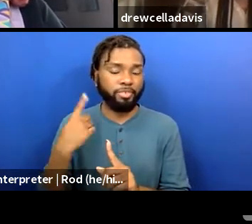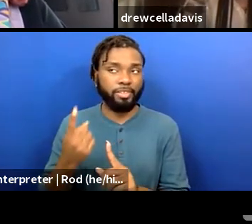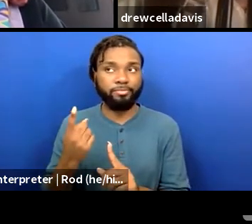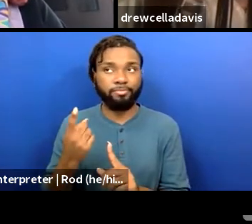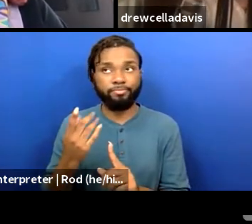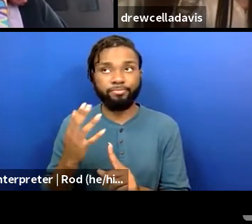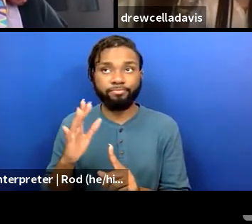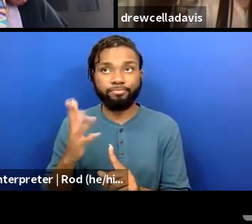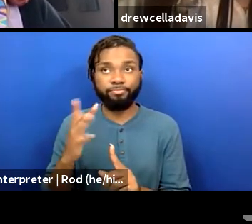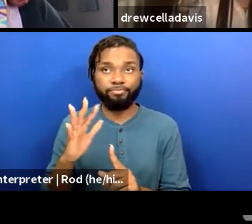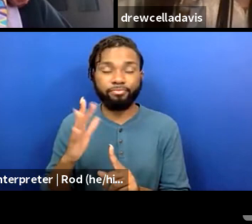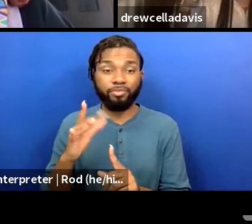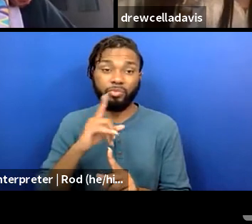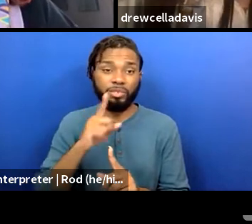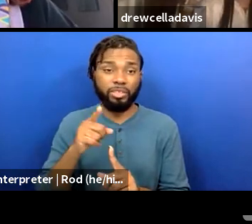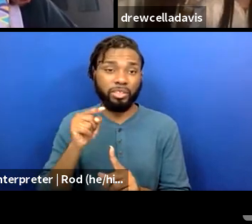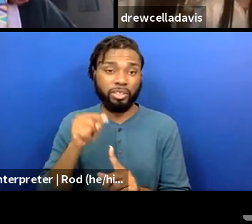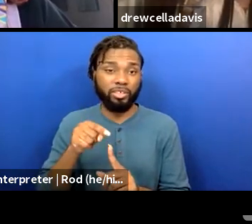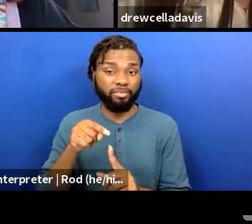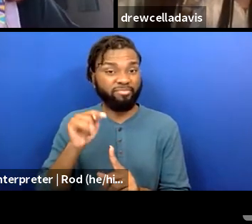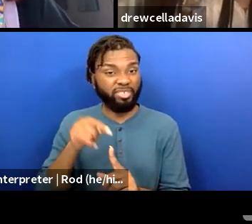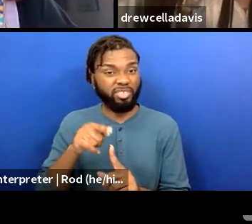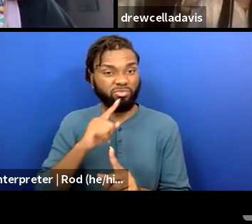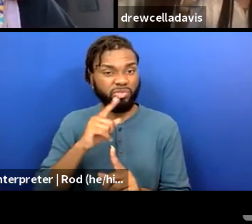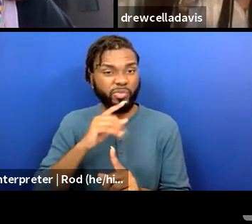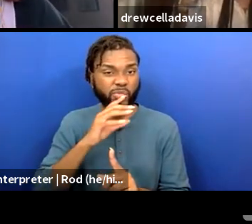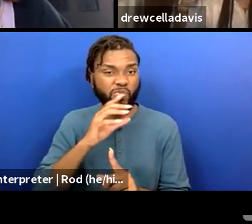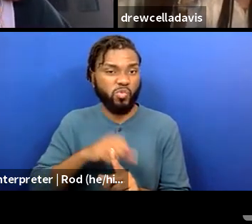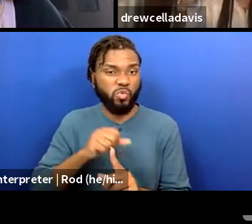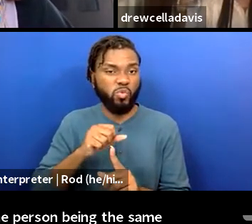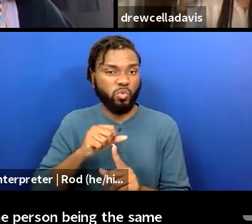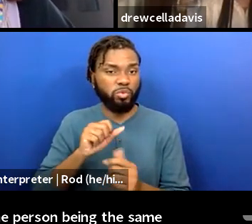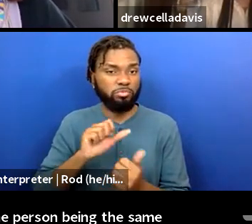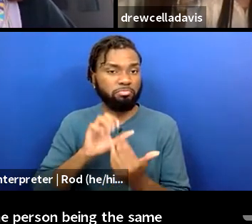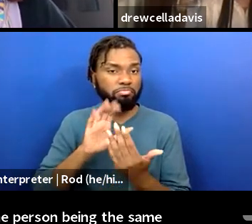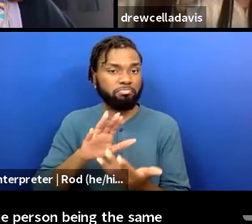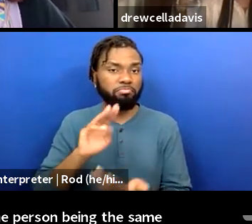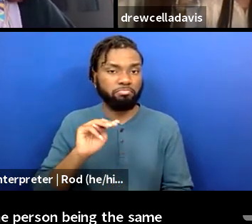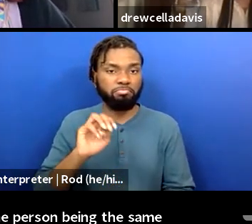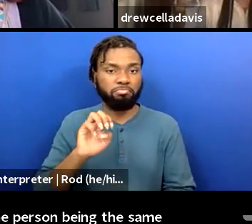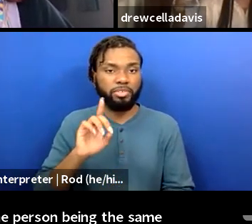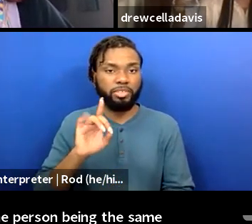this is a very ancient medium. And it feels like it's